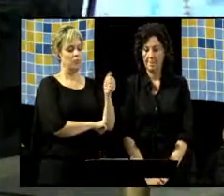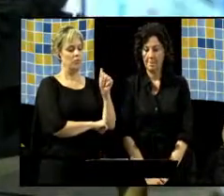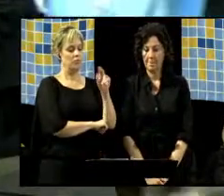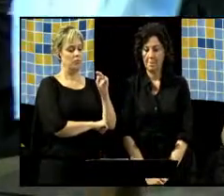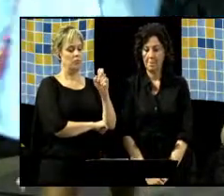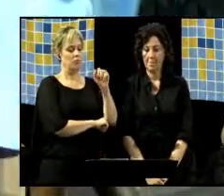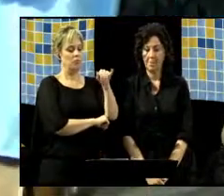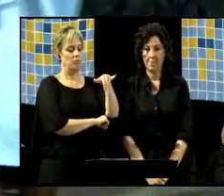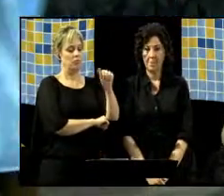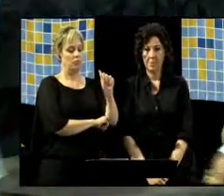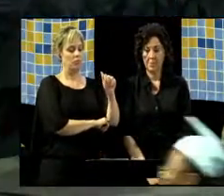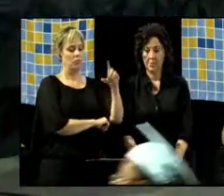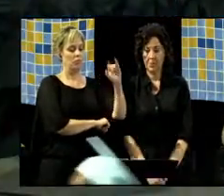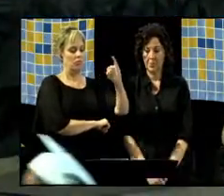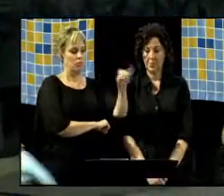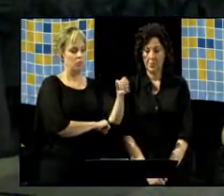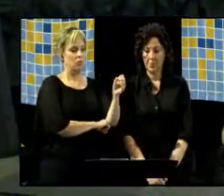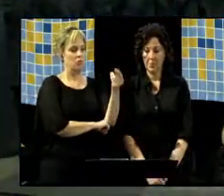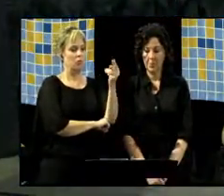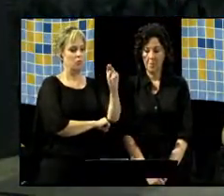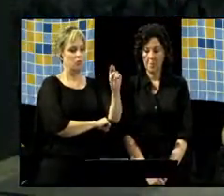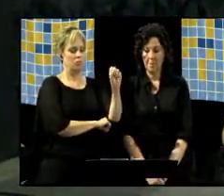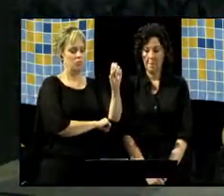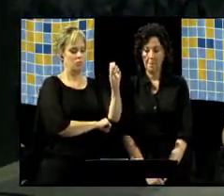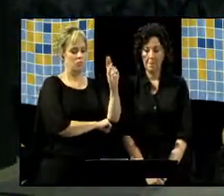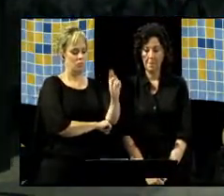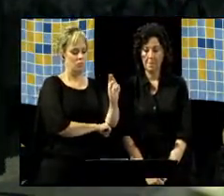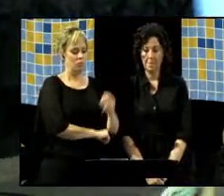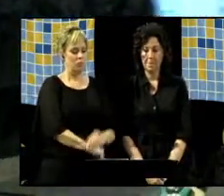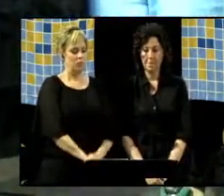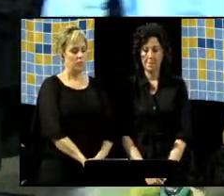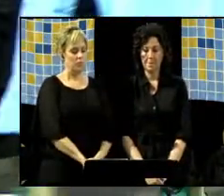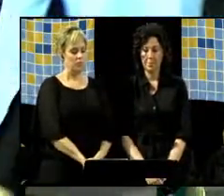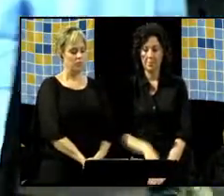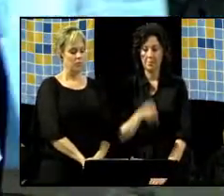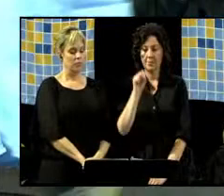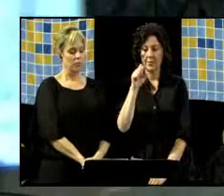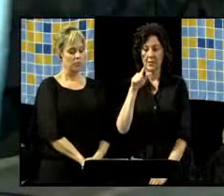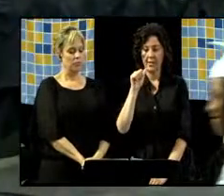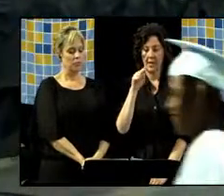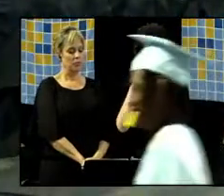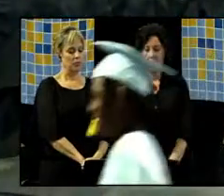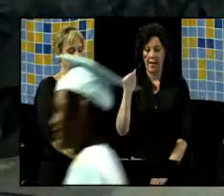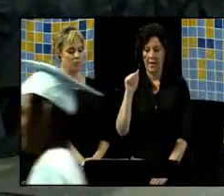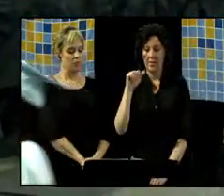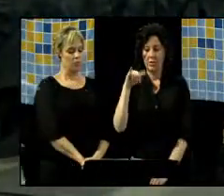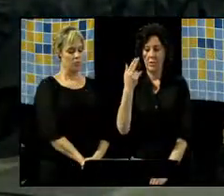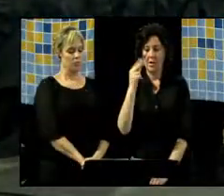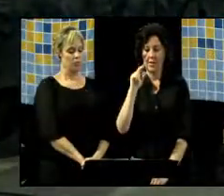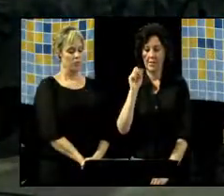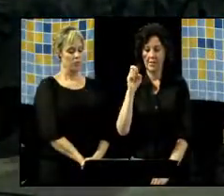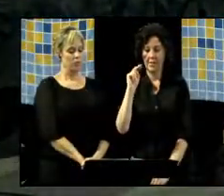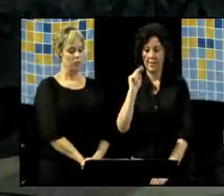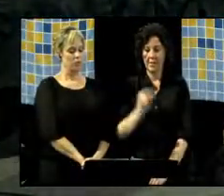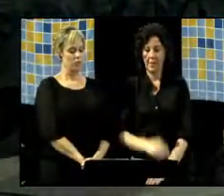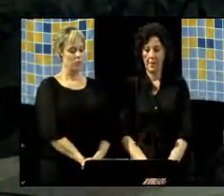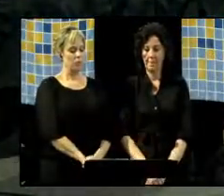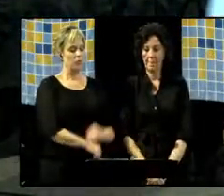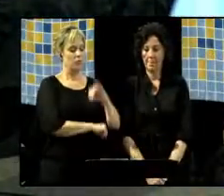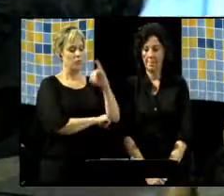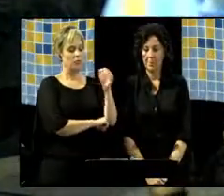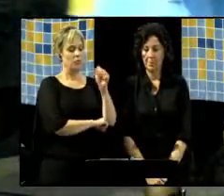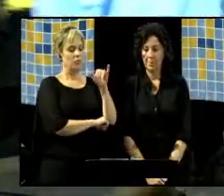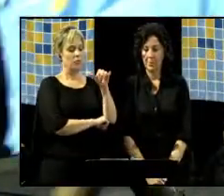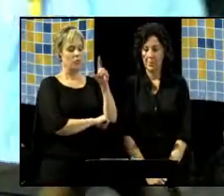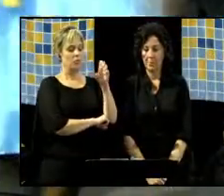Janaya Demetria Johnson. Selena Michelle Johnson.